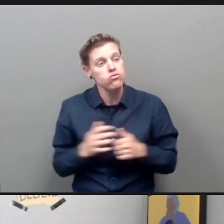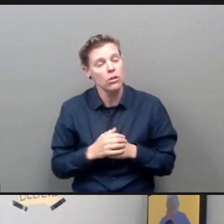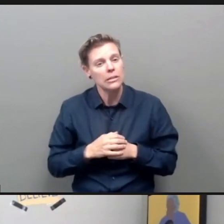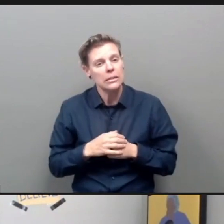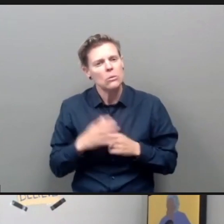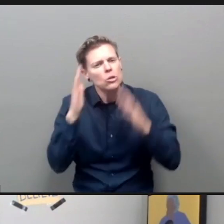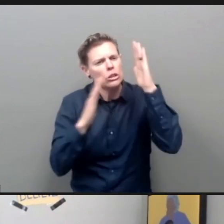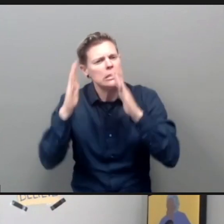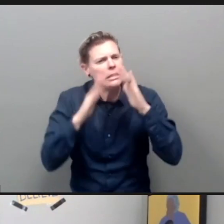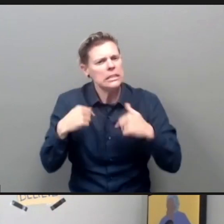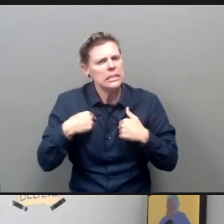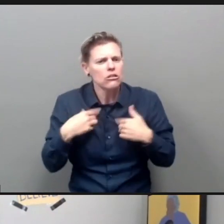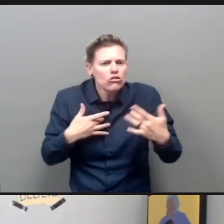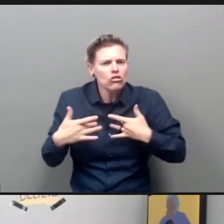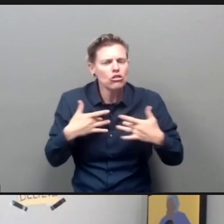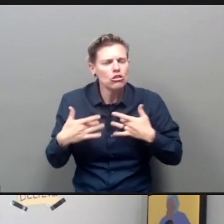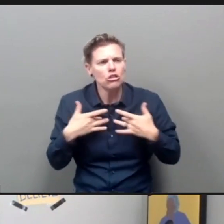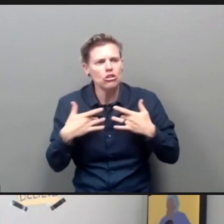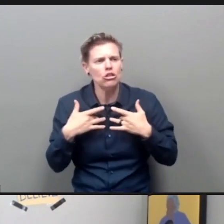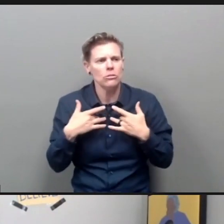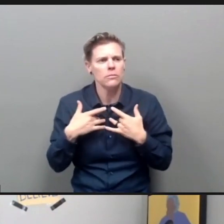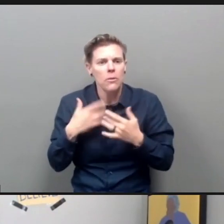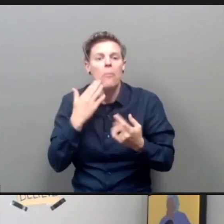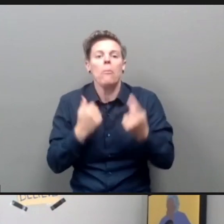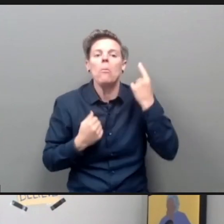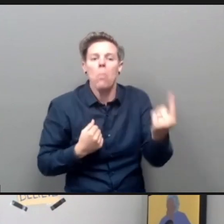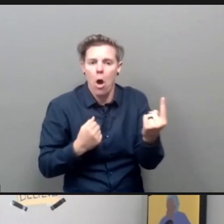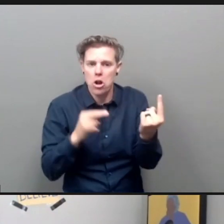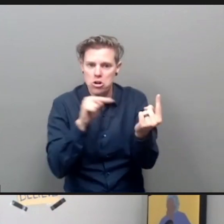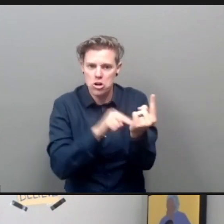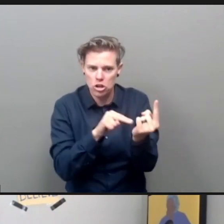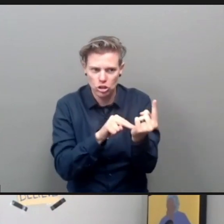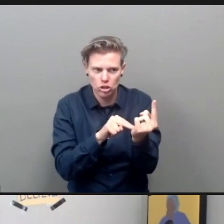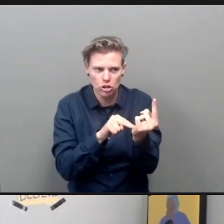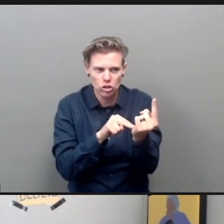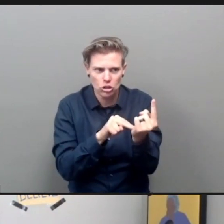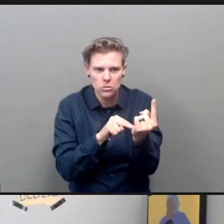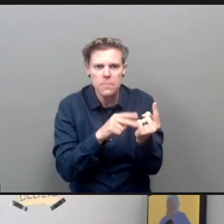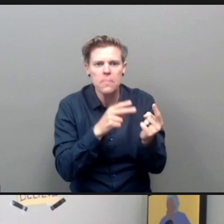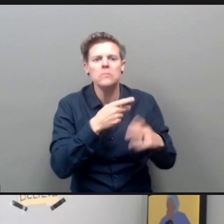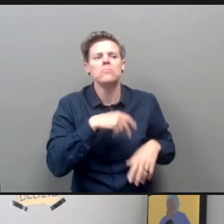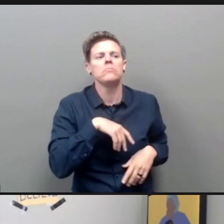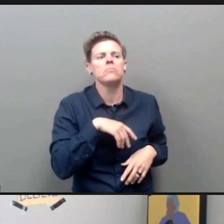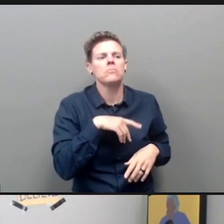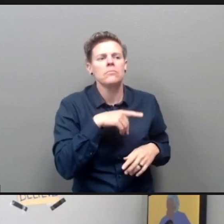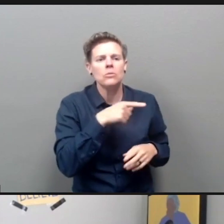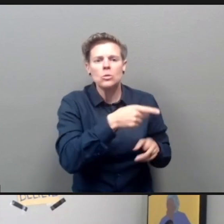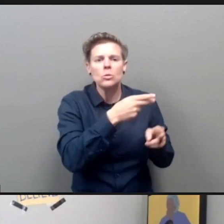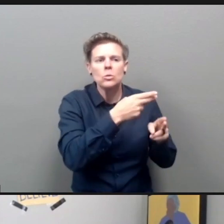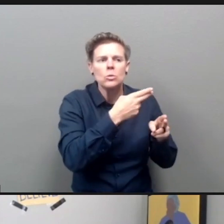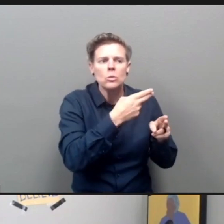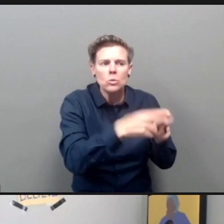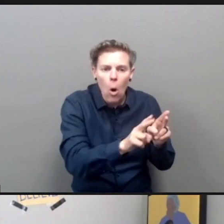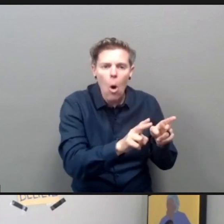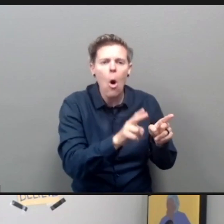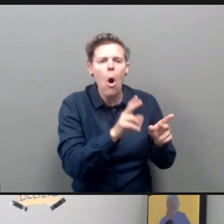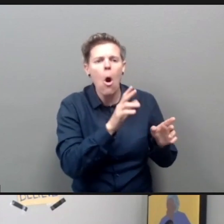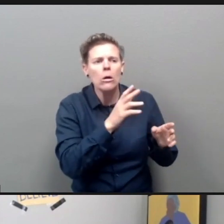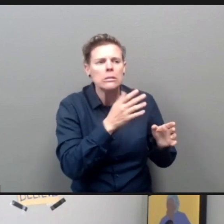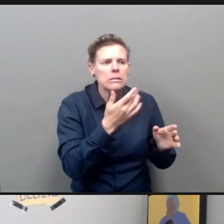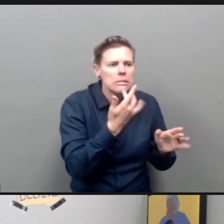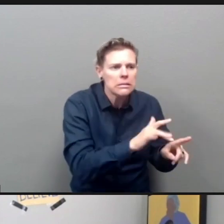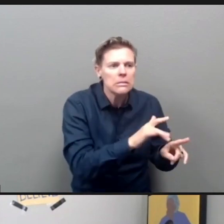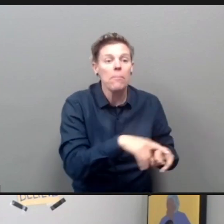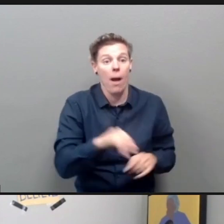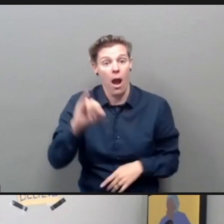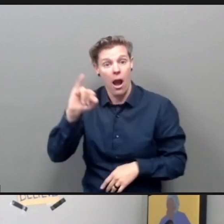short a nurse on a shift, but if you're short an ICU nurse and you can't staff a patient, that means